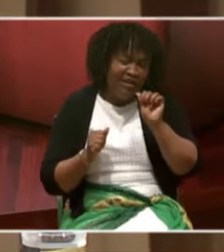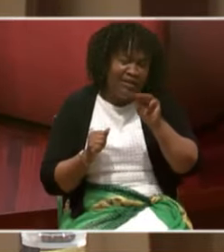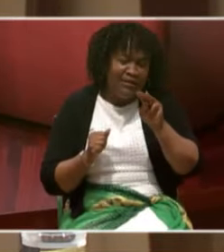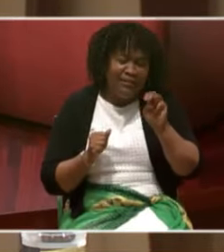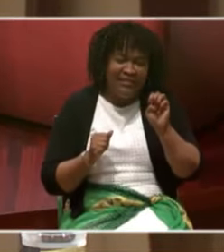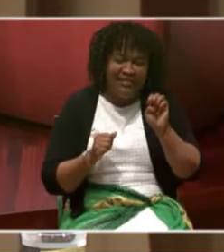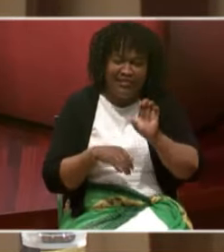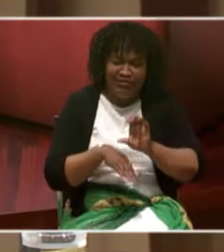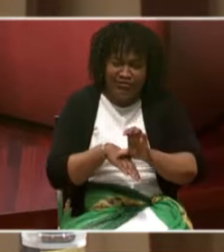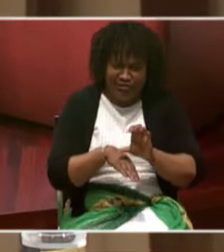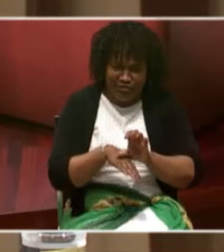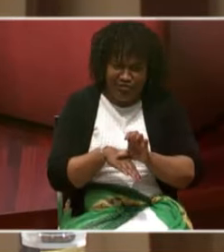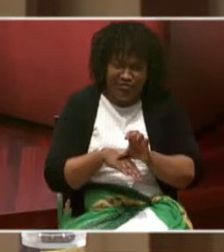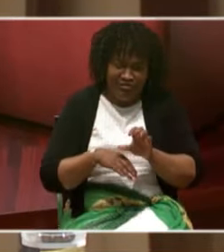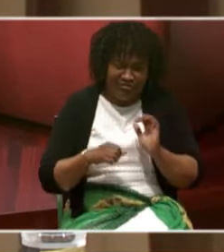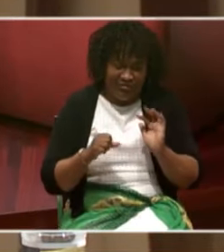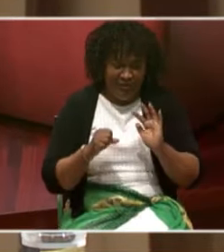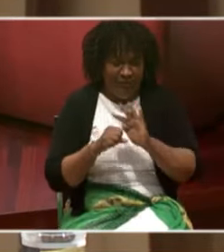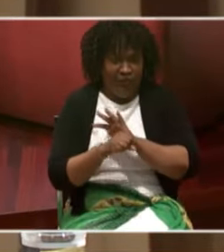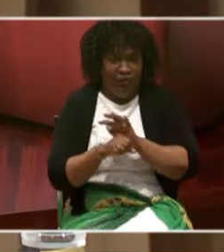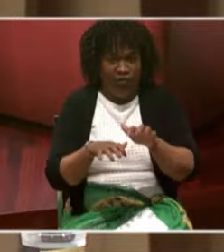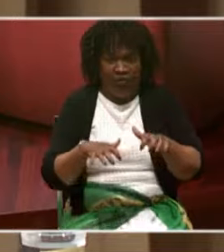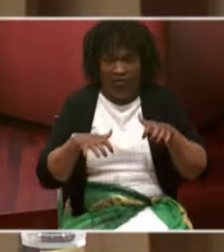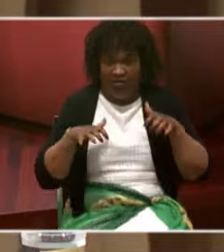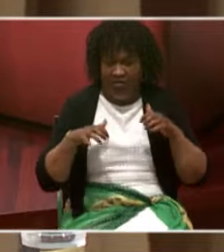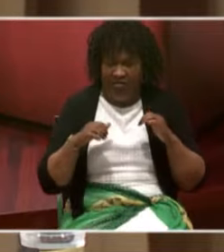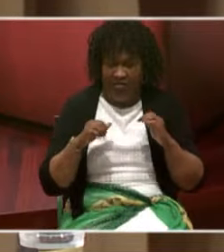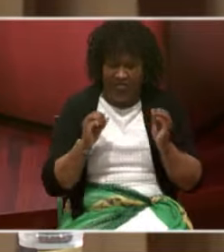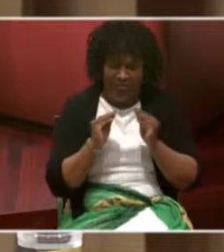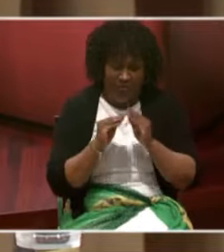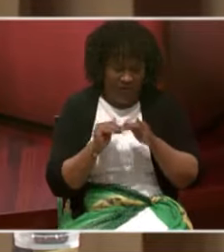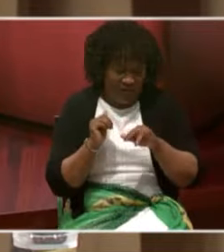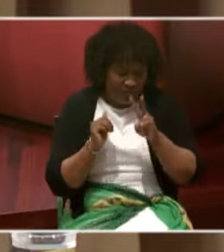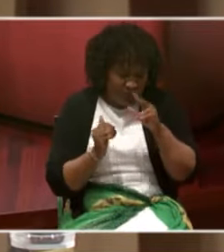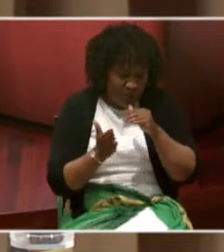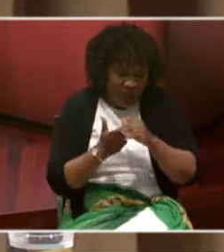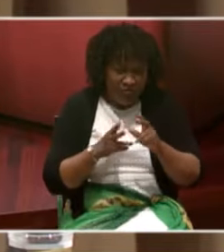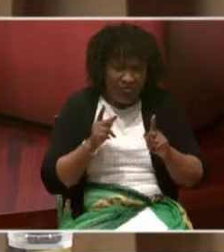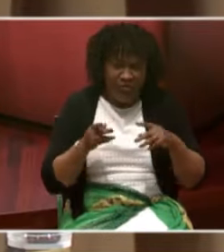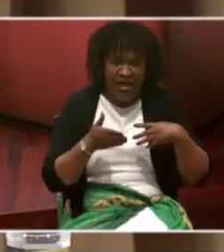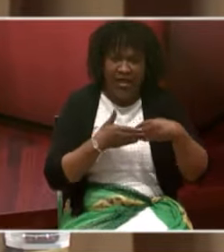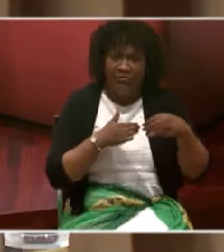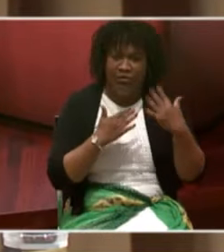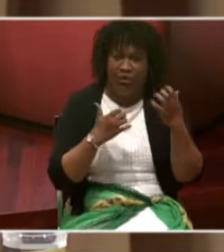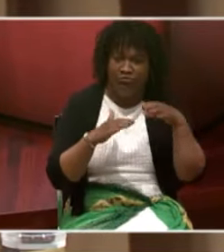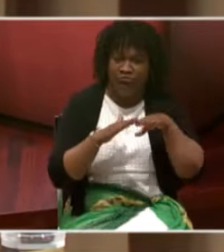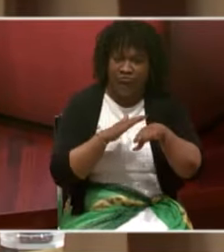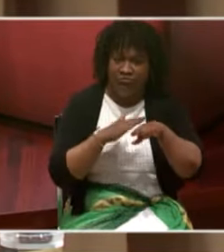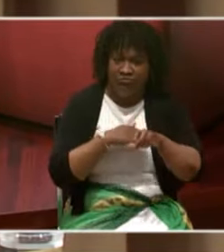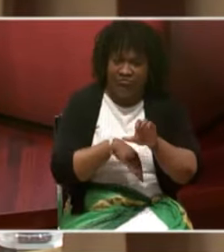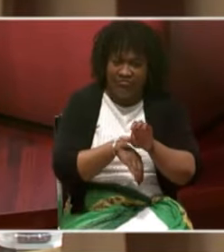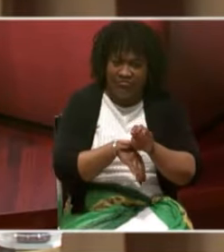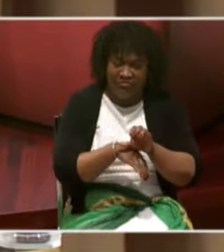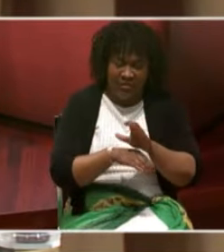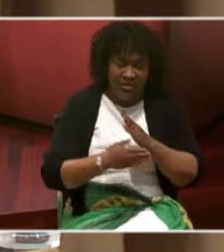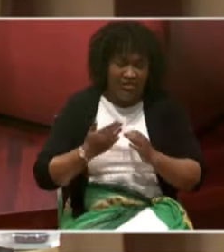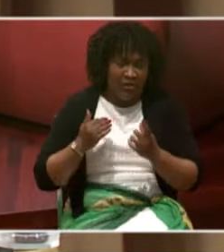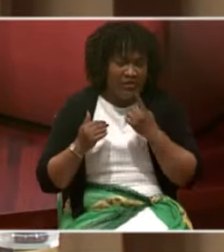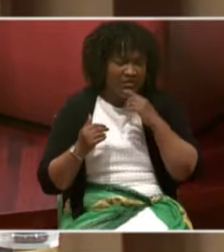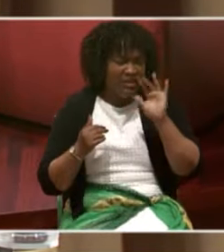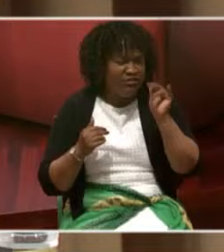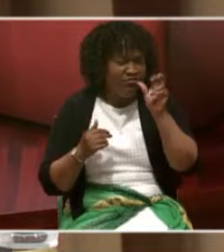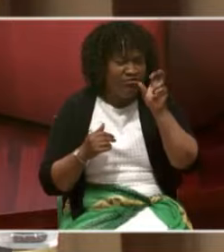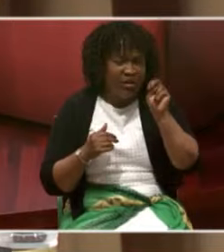Governor Wallace and others not to interfere with the march. Governor Wallace could not assure the president that he would be able to protect